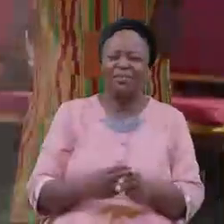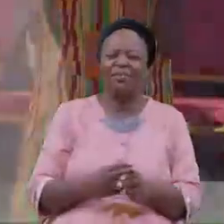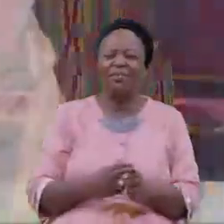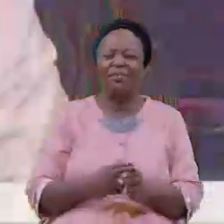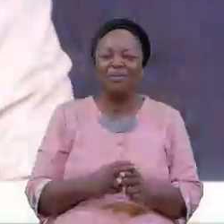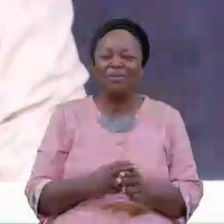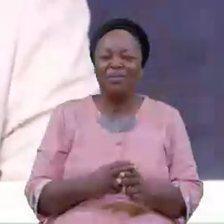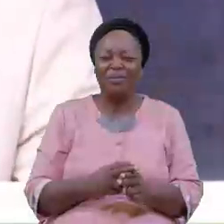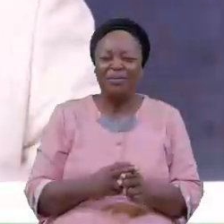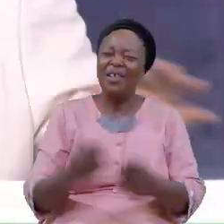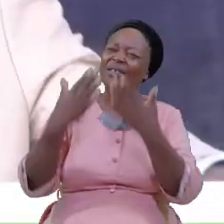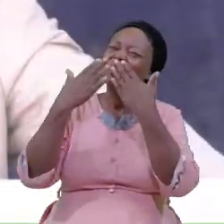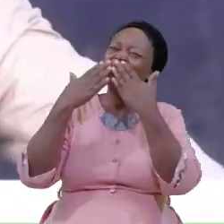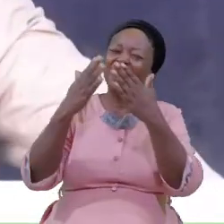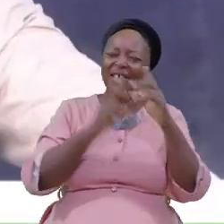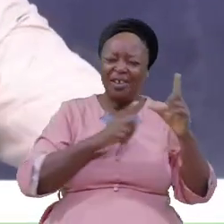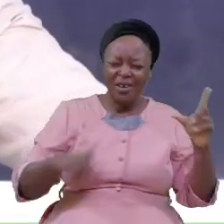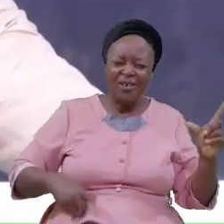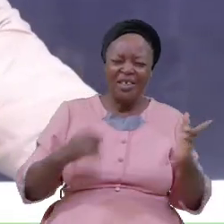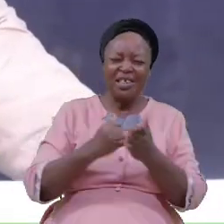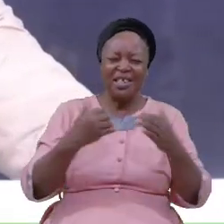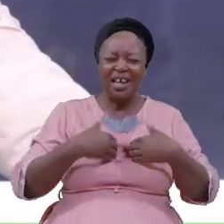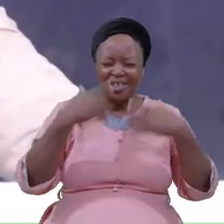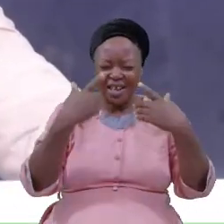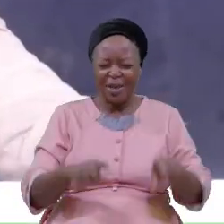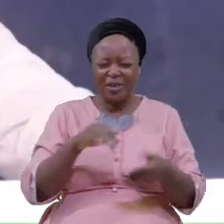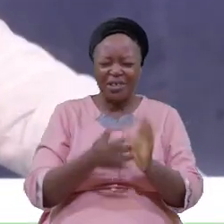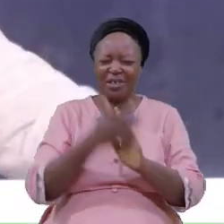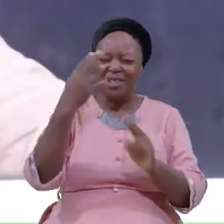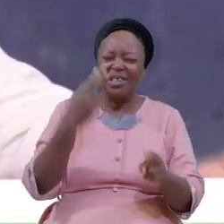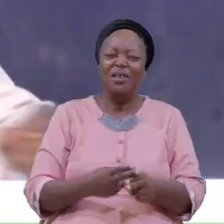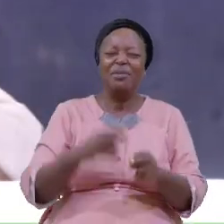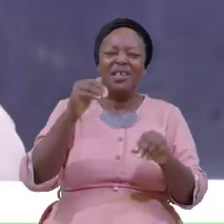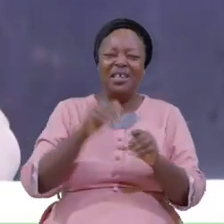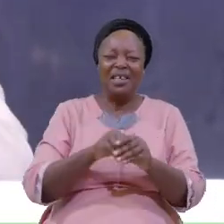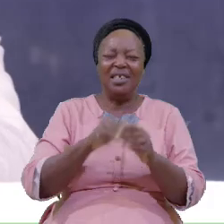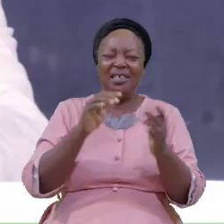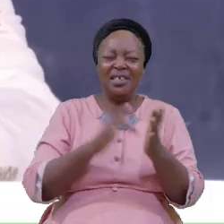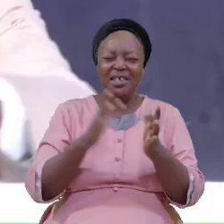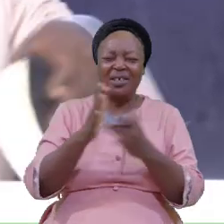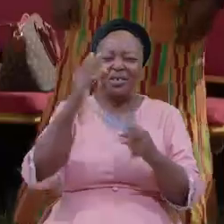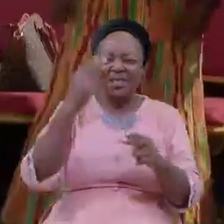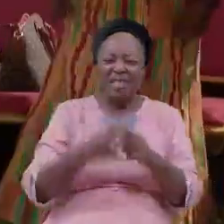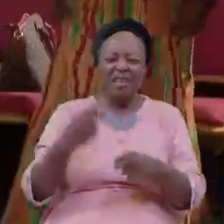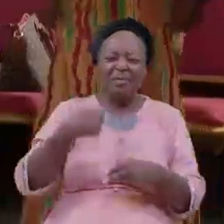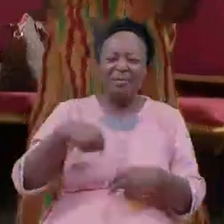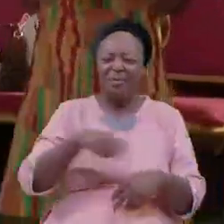Thank you, Lord. It's done. In Jesus' name, we pray.